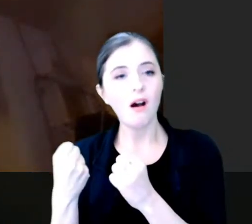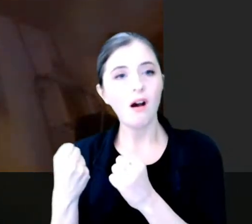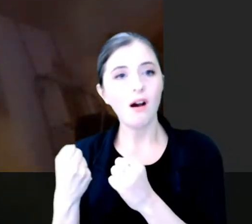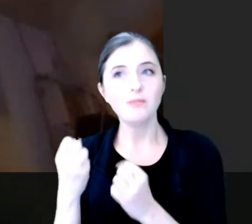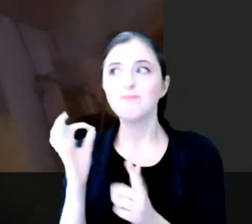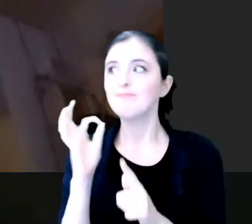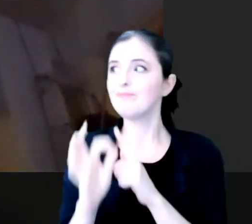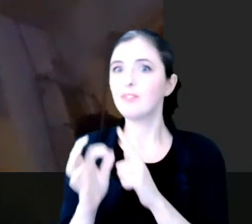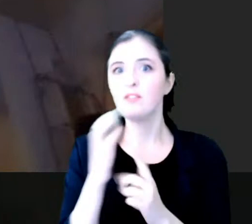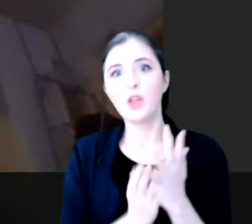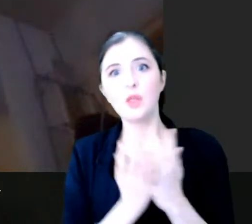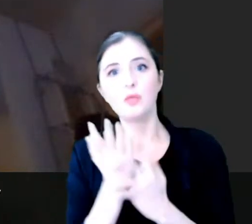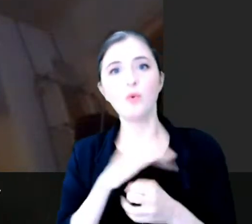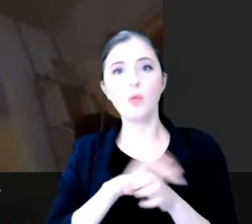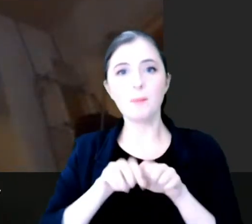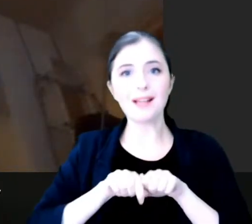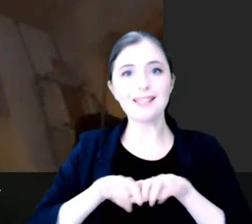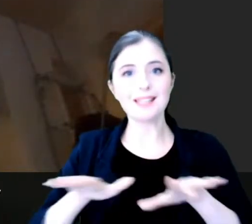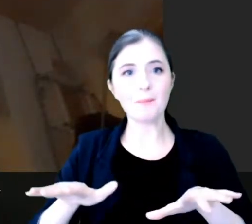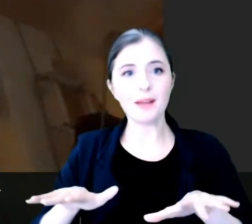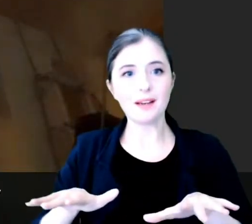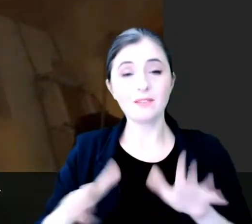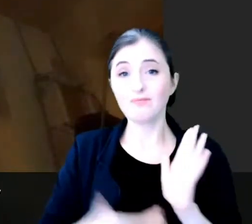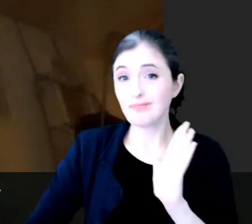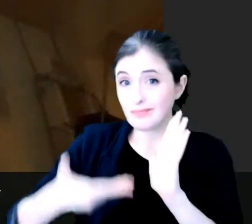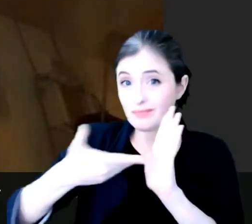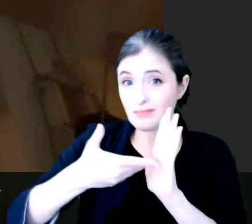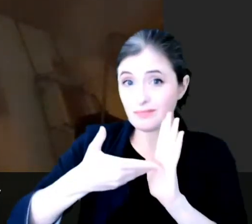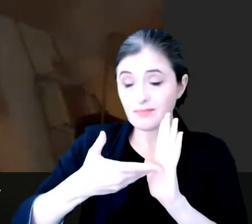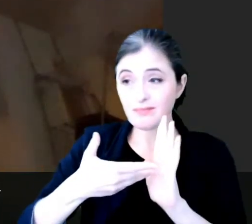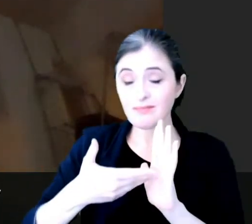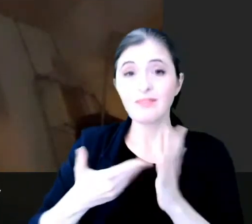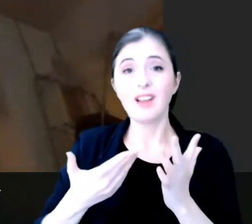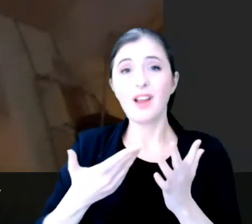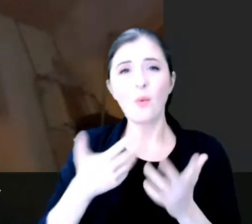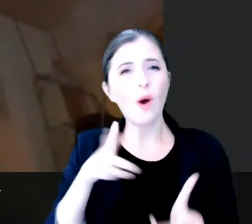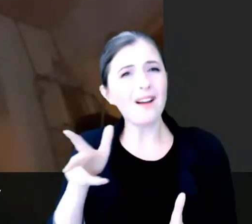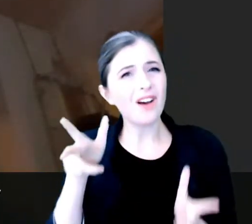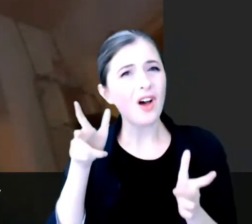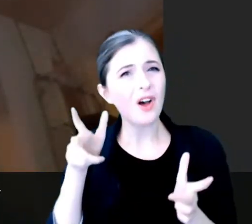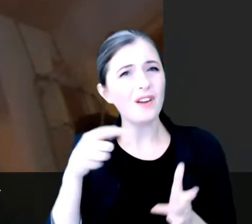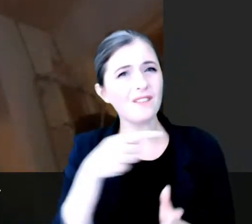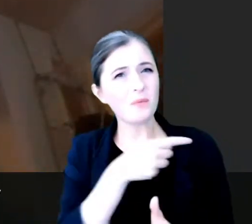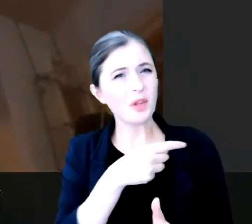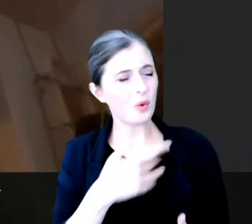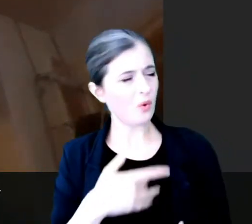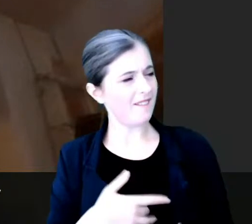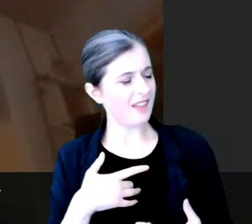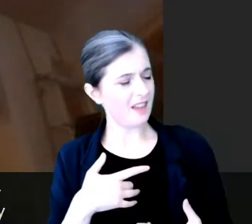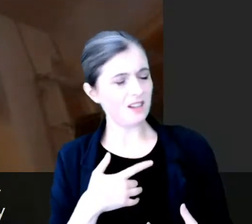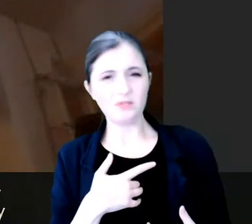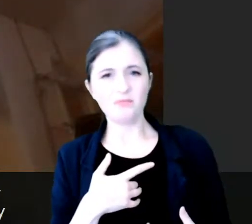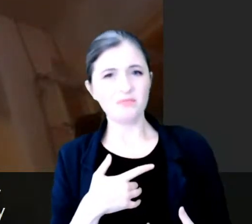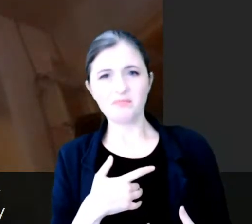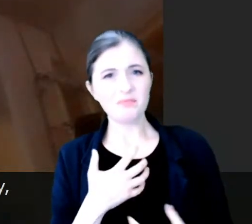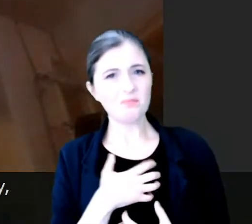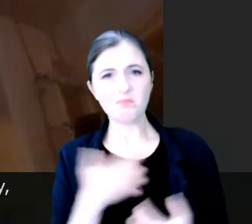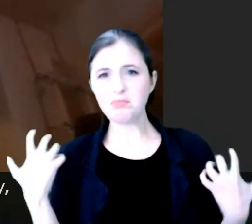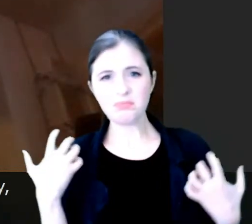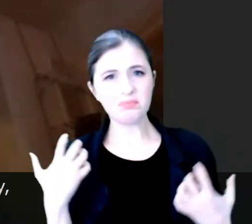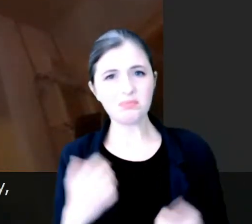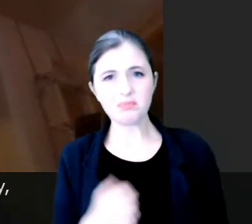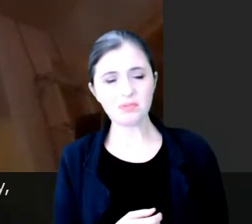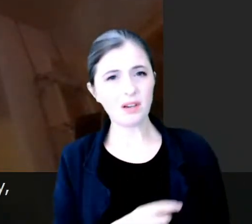pandemic. And as an ad note, some of what I've heard on here today has made me extremely angry